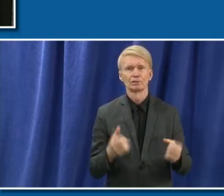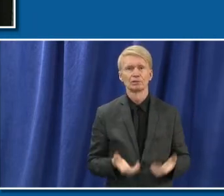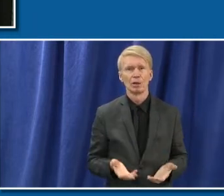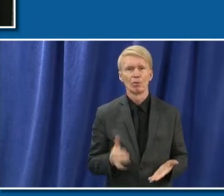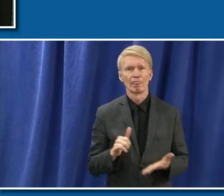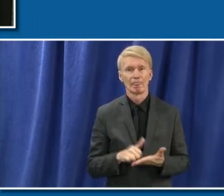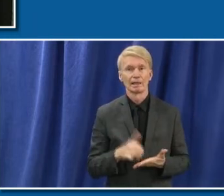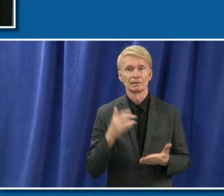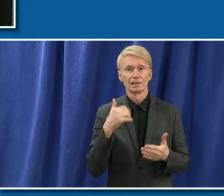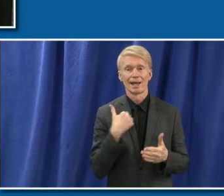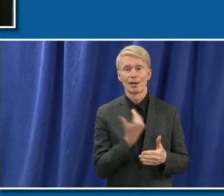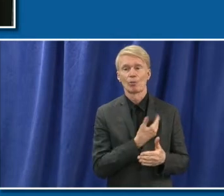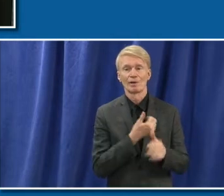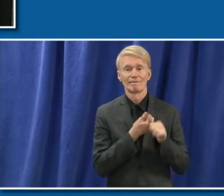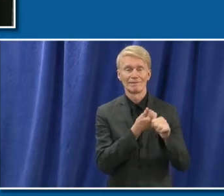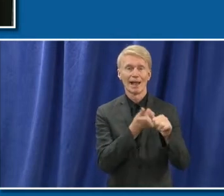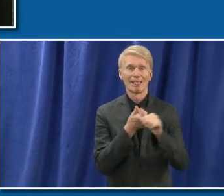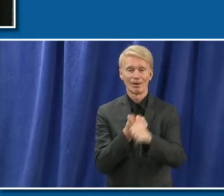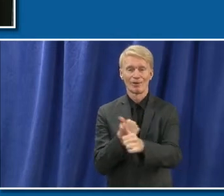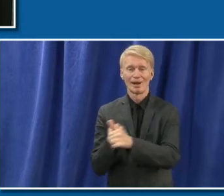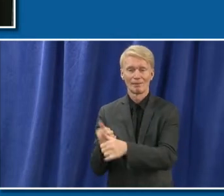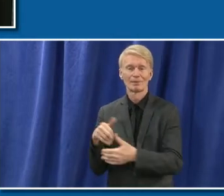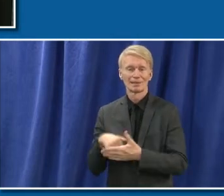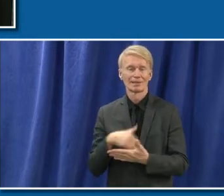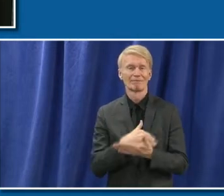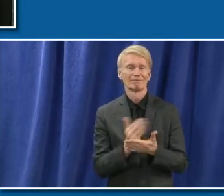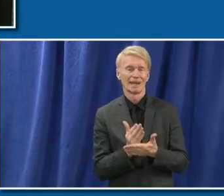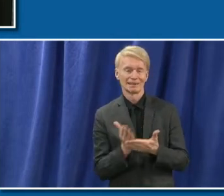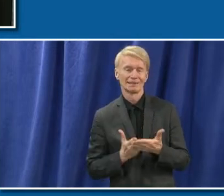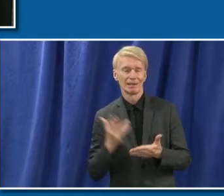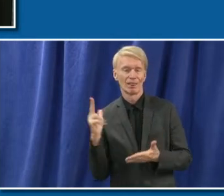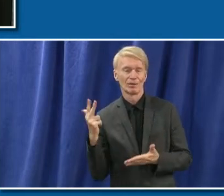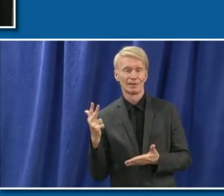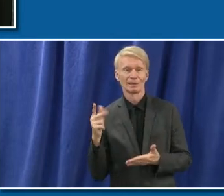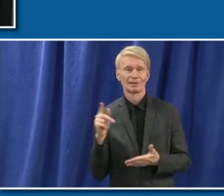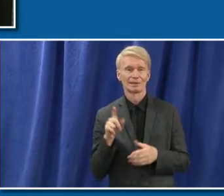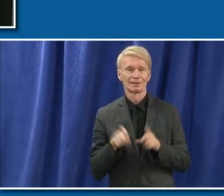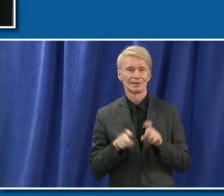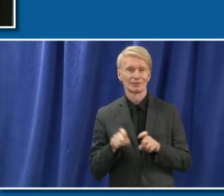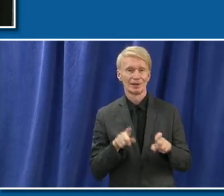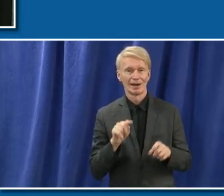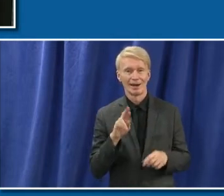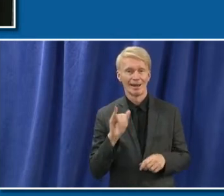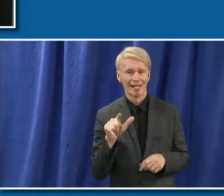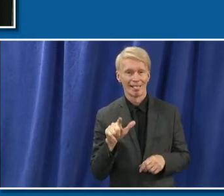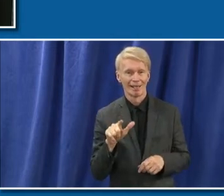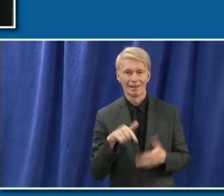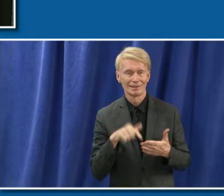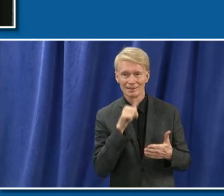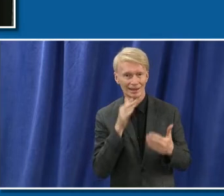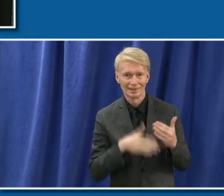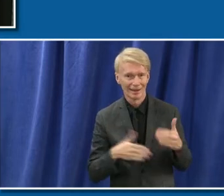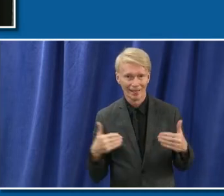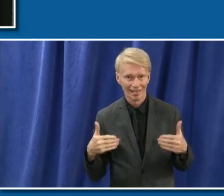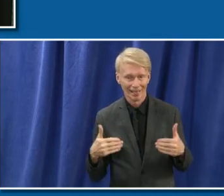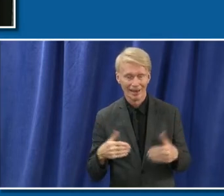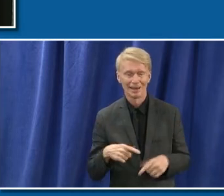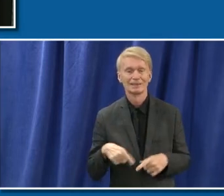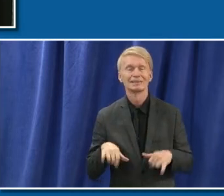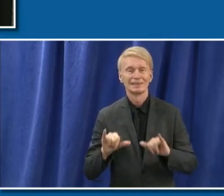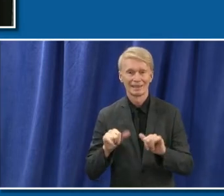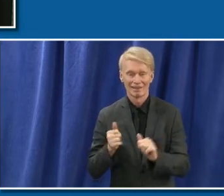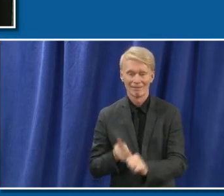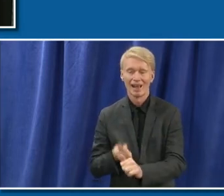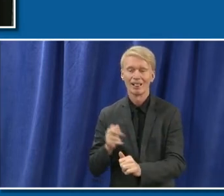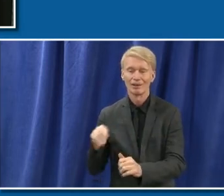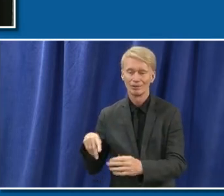that is the amount of follow-up that was done in the phase 3 trial. But those trials are continuing. They're not done. All the people enrolled in that trial will be followed for